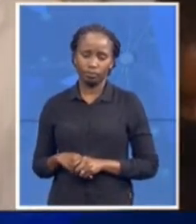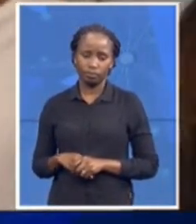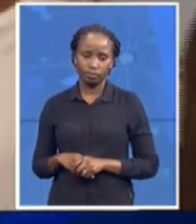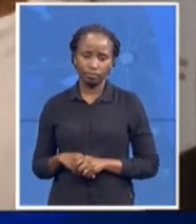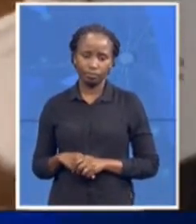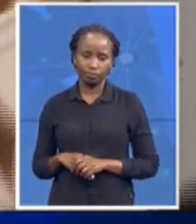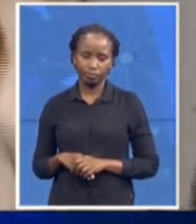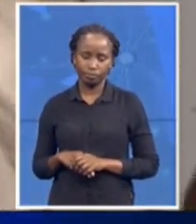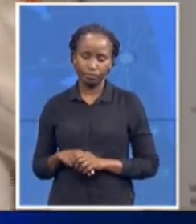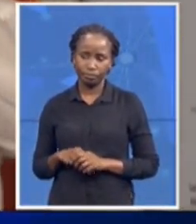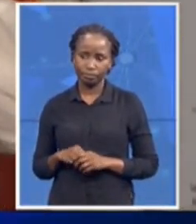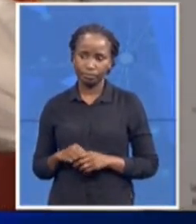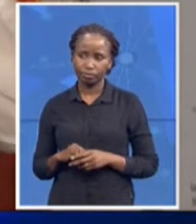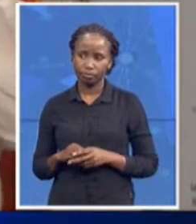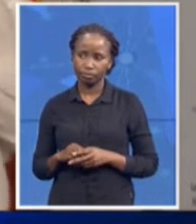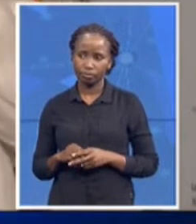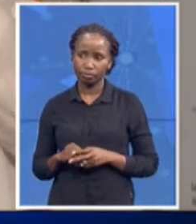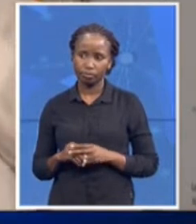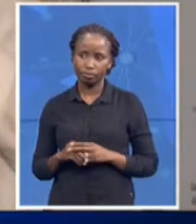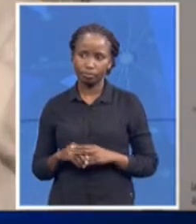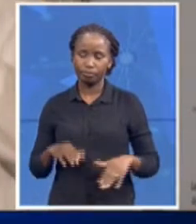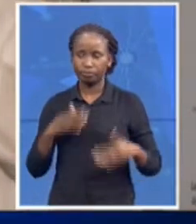thank you.